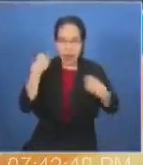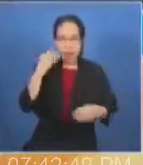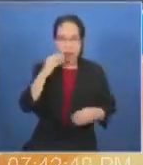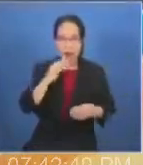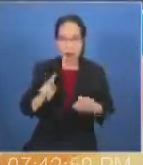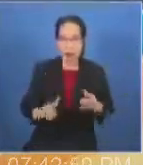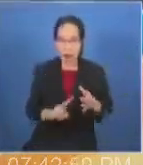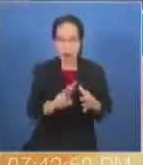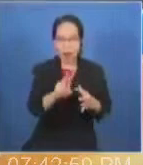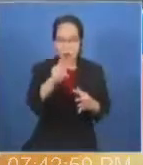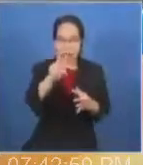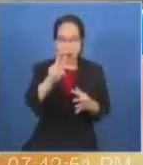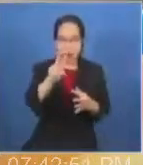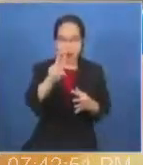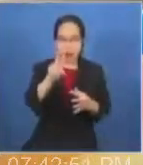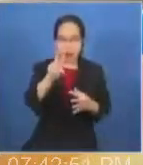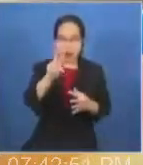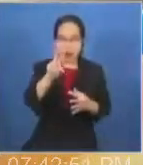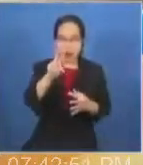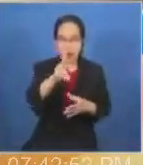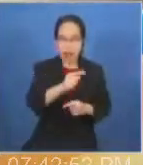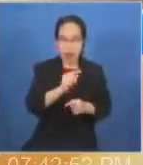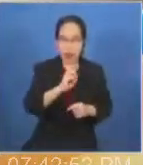So there should be evaporation.